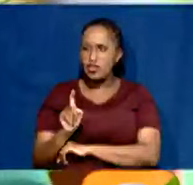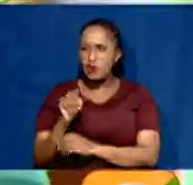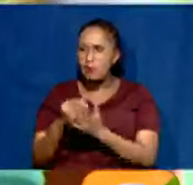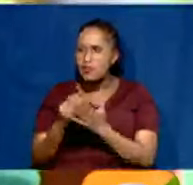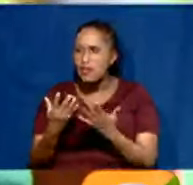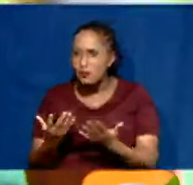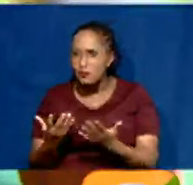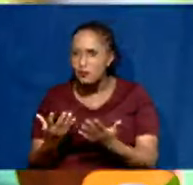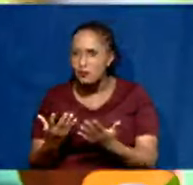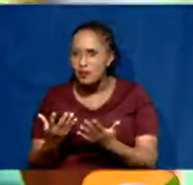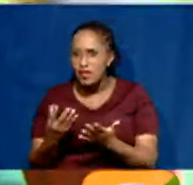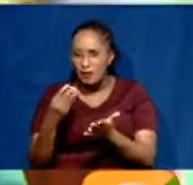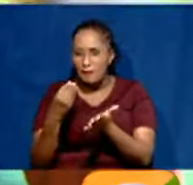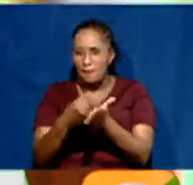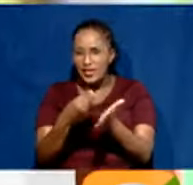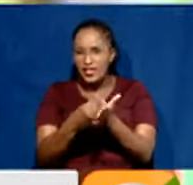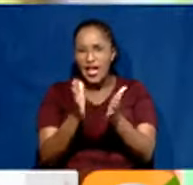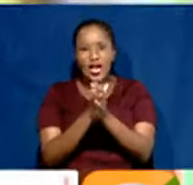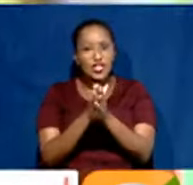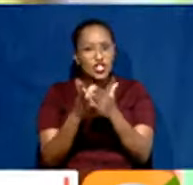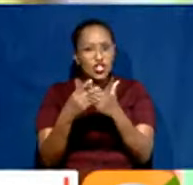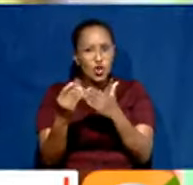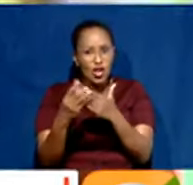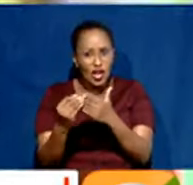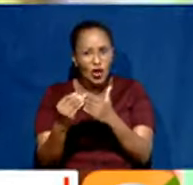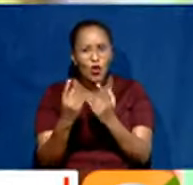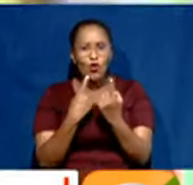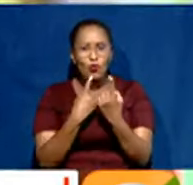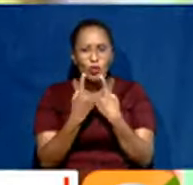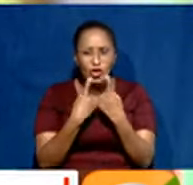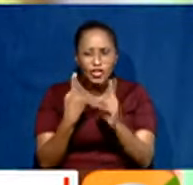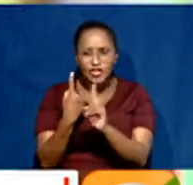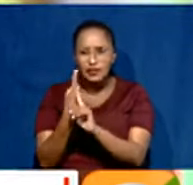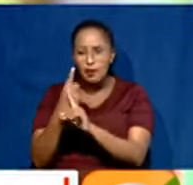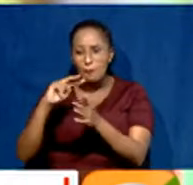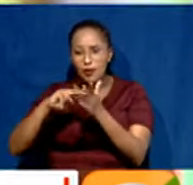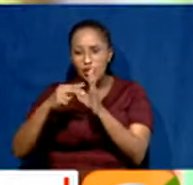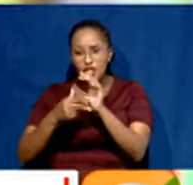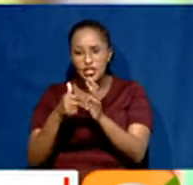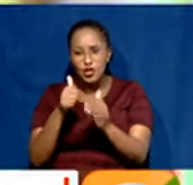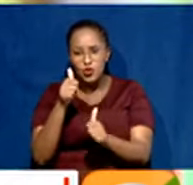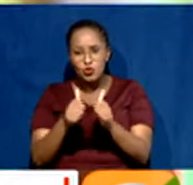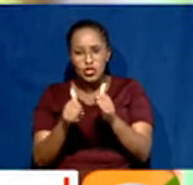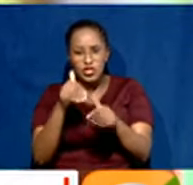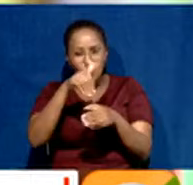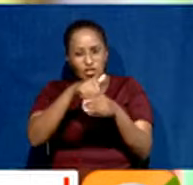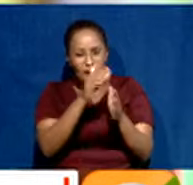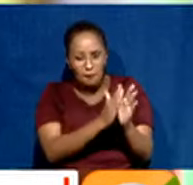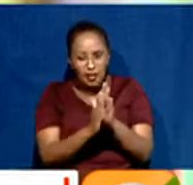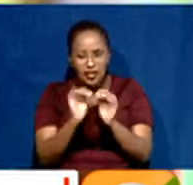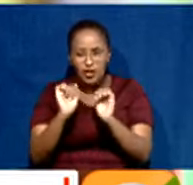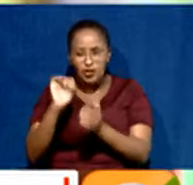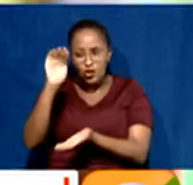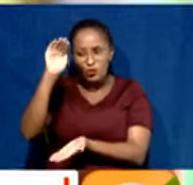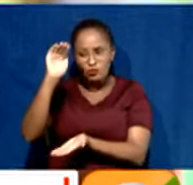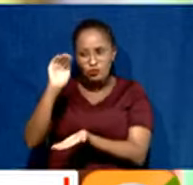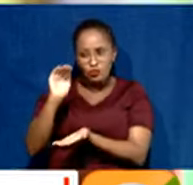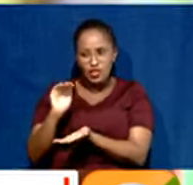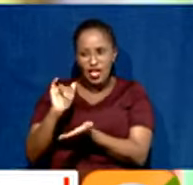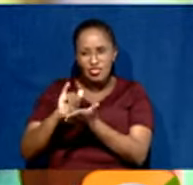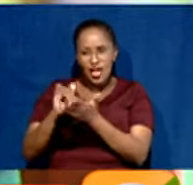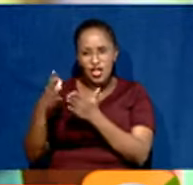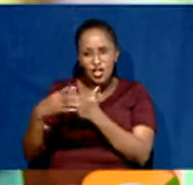shilingi na dola. Hmm. Umezungumzia miradi tofauti tofauti hapa ambayo mmeiweka katika mpango wa kuweza kupunguza hiyo